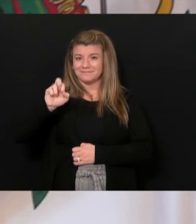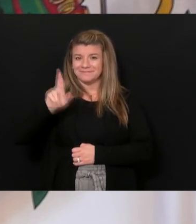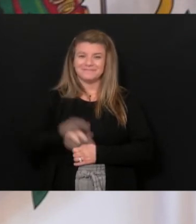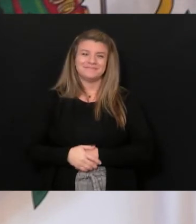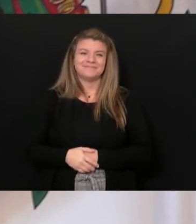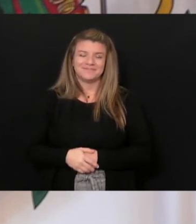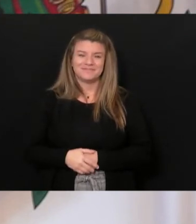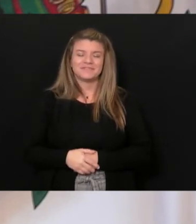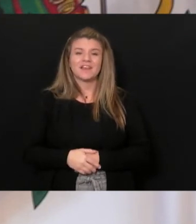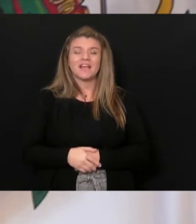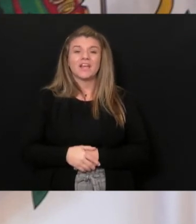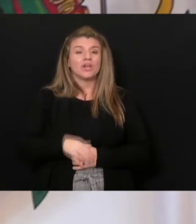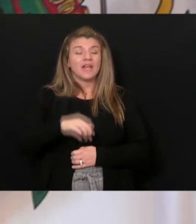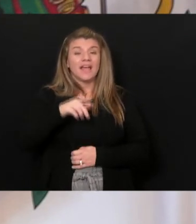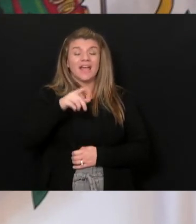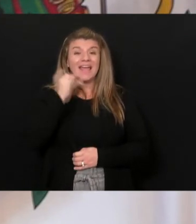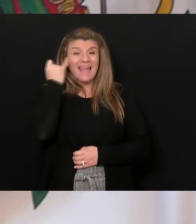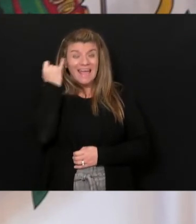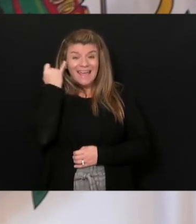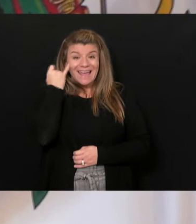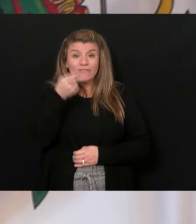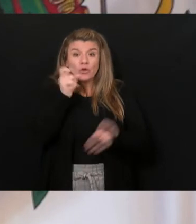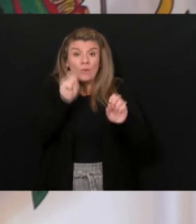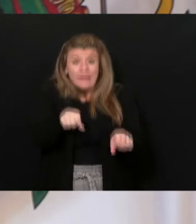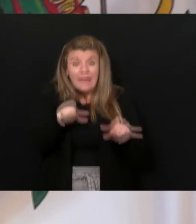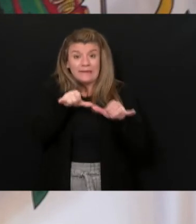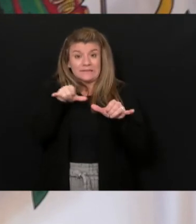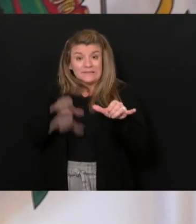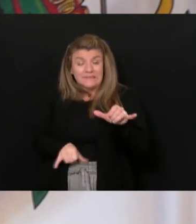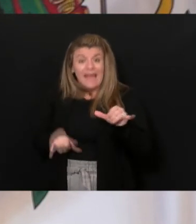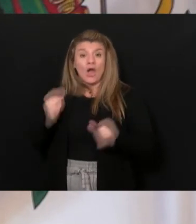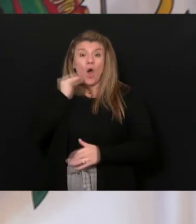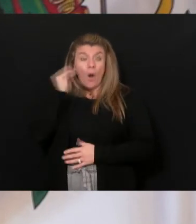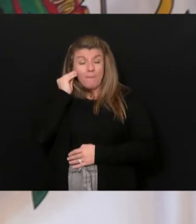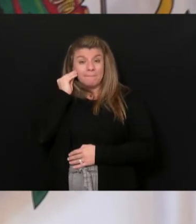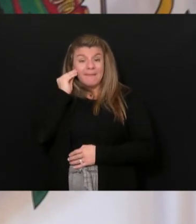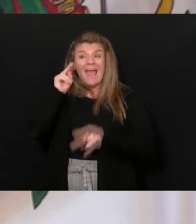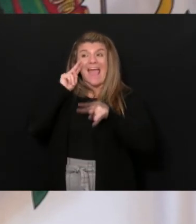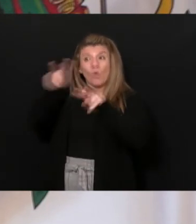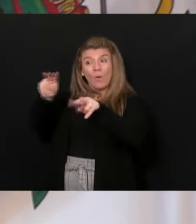You opt out to go to church and